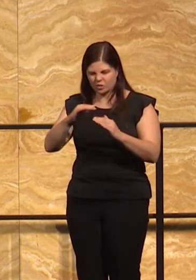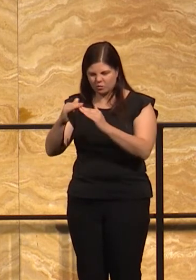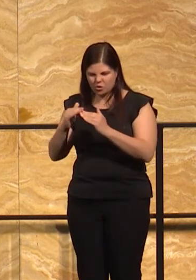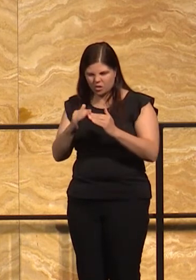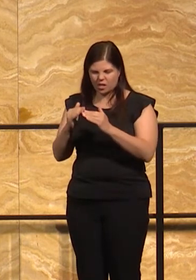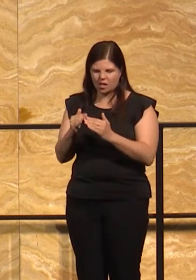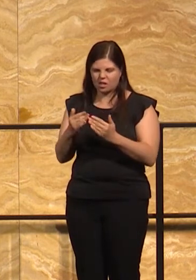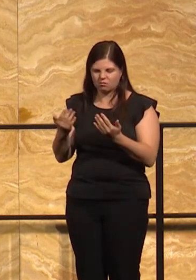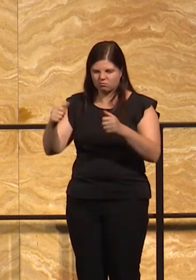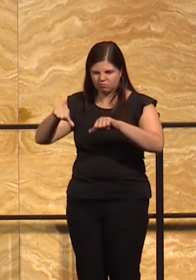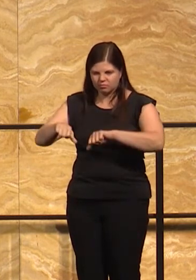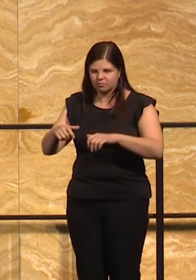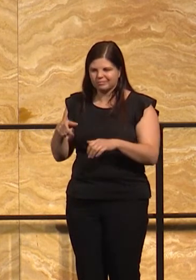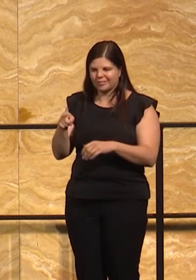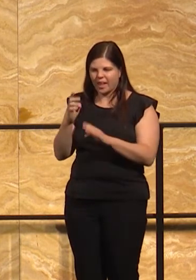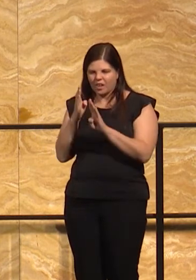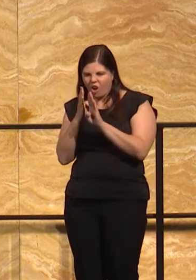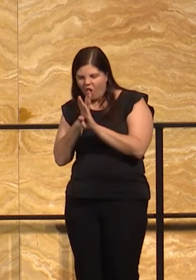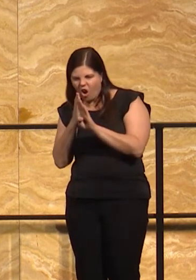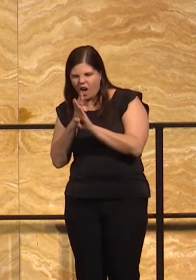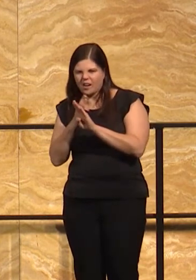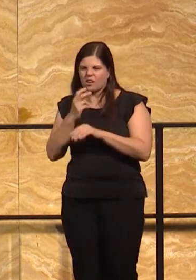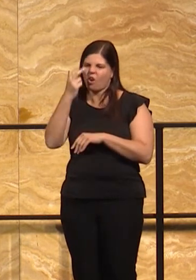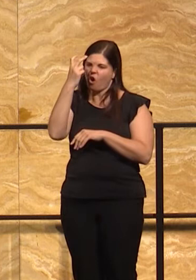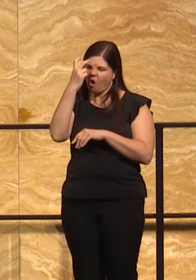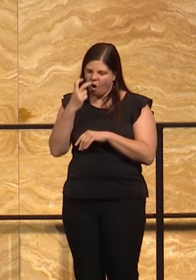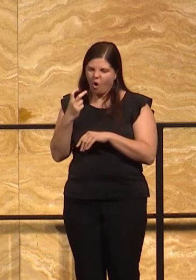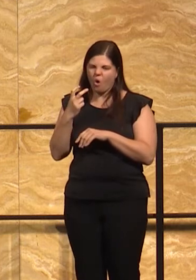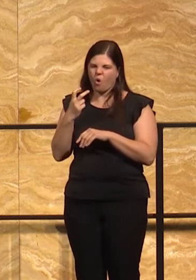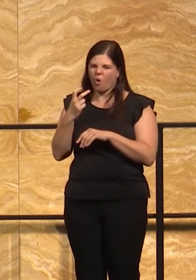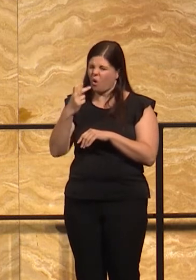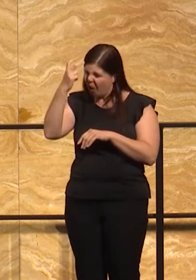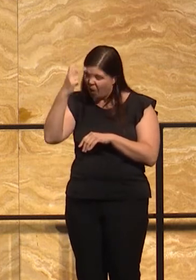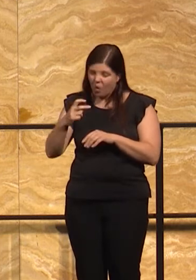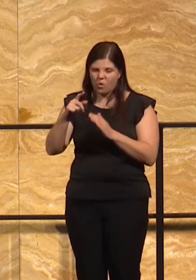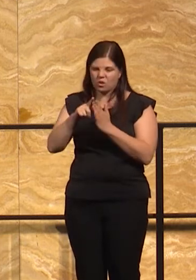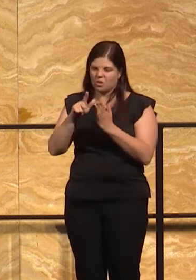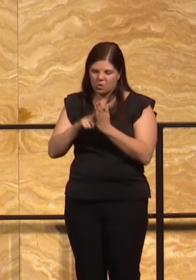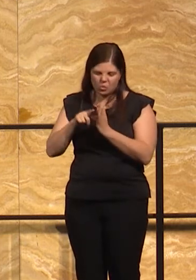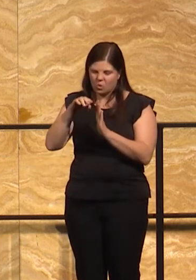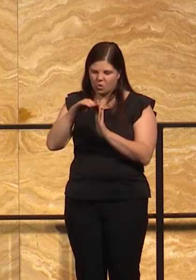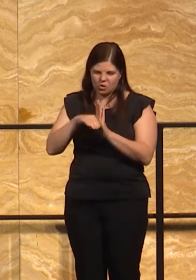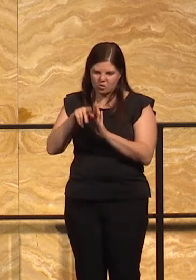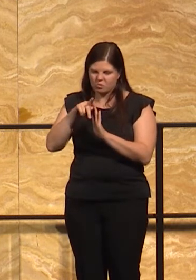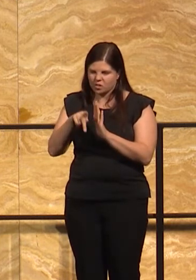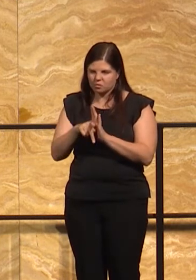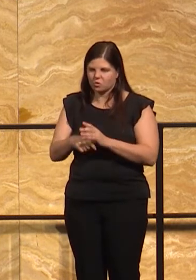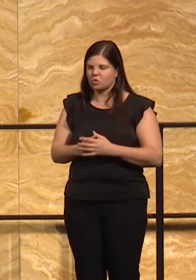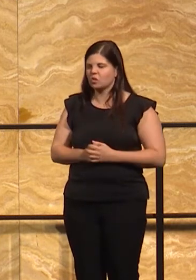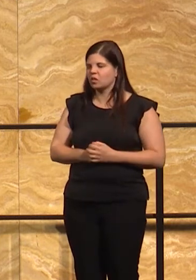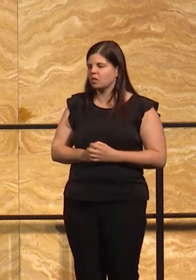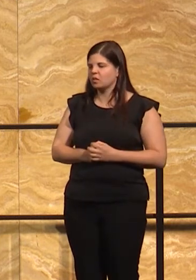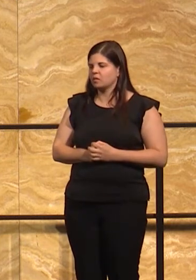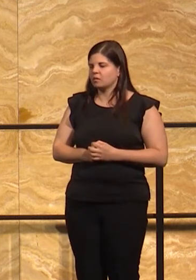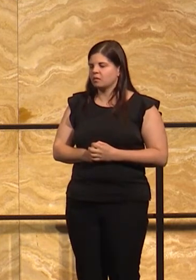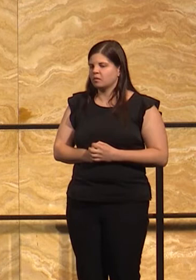that hides behind old archaic principles of statehood to more or less molest and